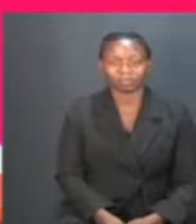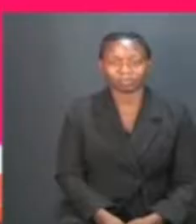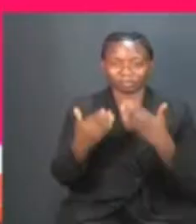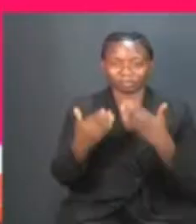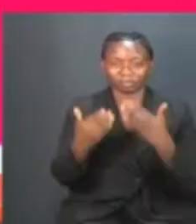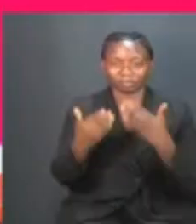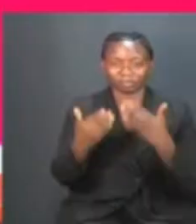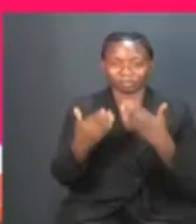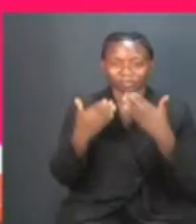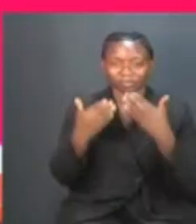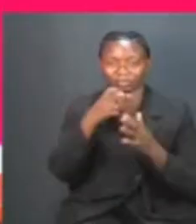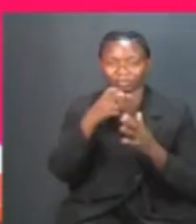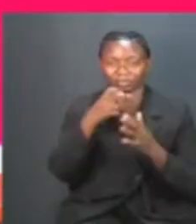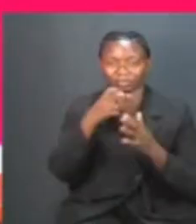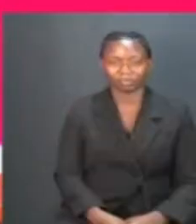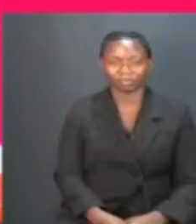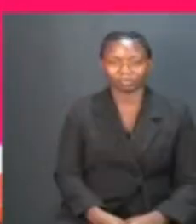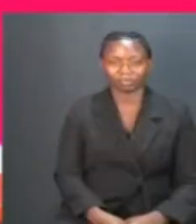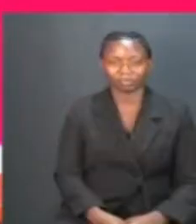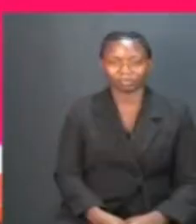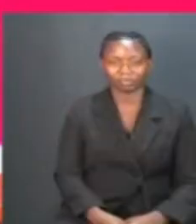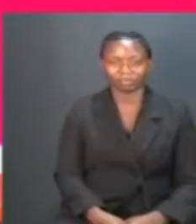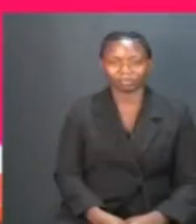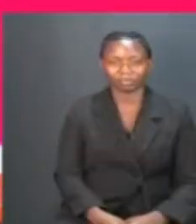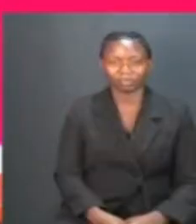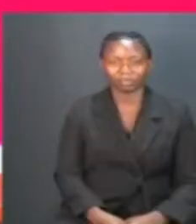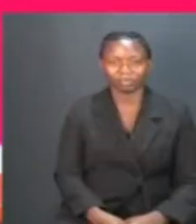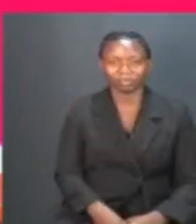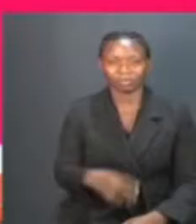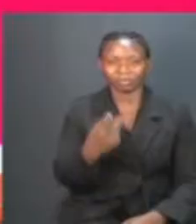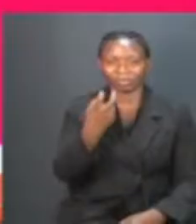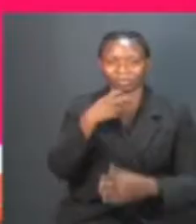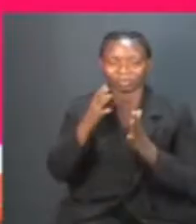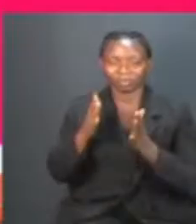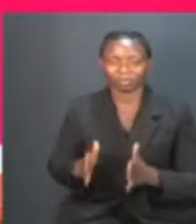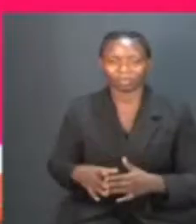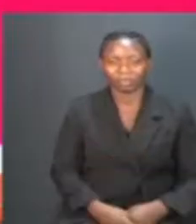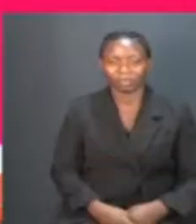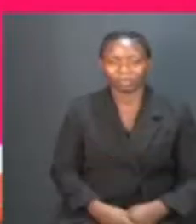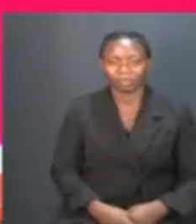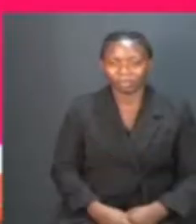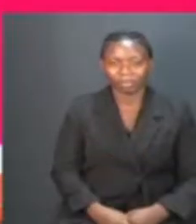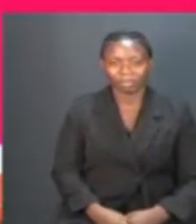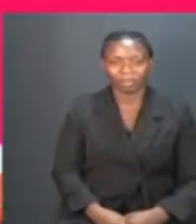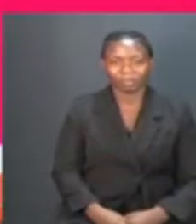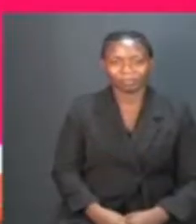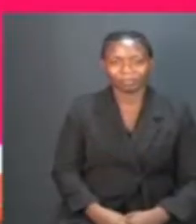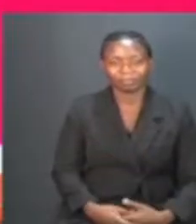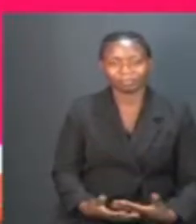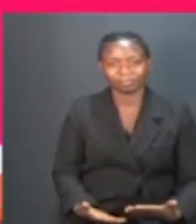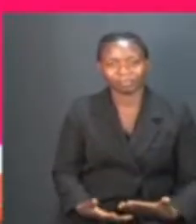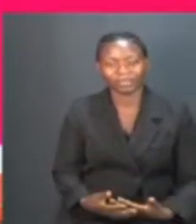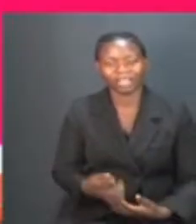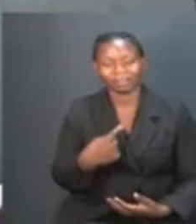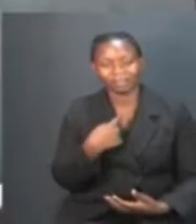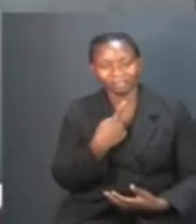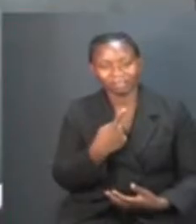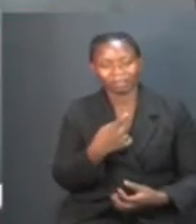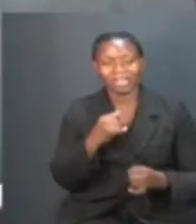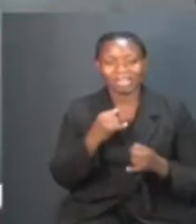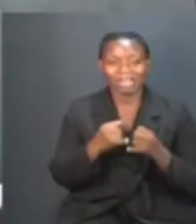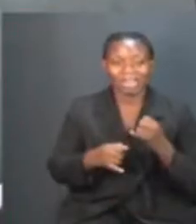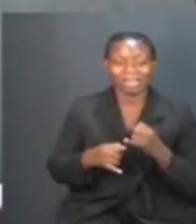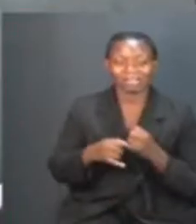Thank you, Mr. Speaker. Mr. Speaker, as had been said by the last